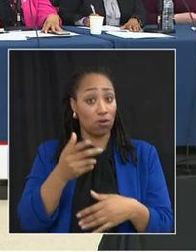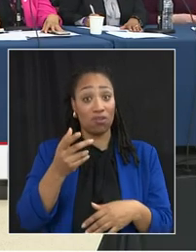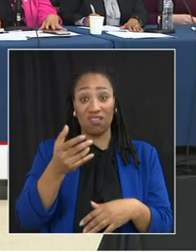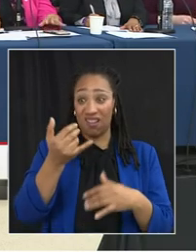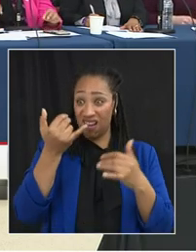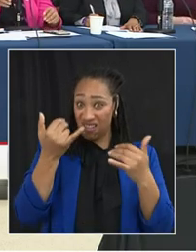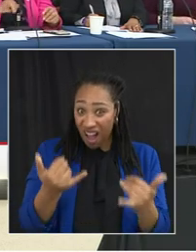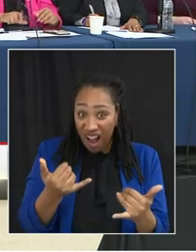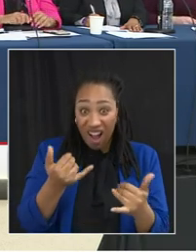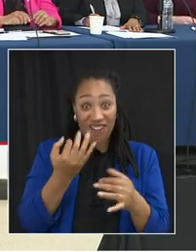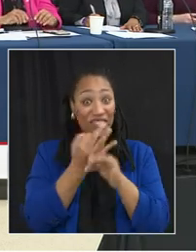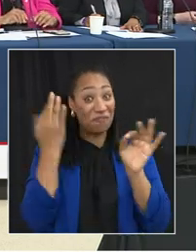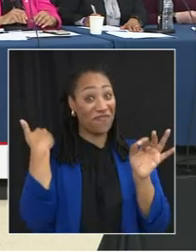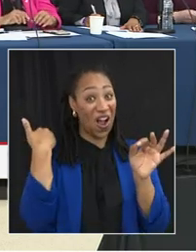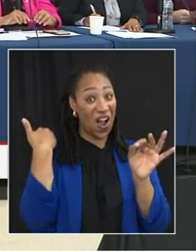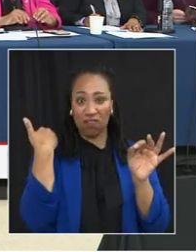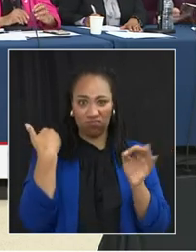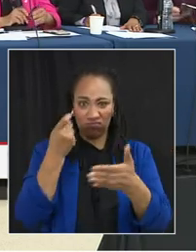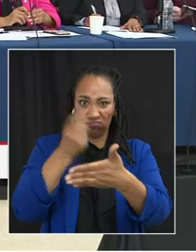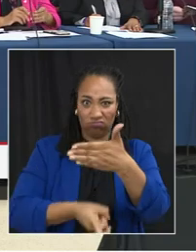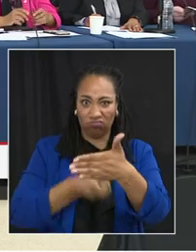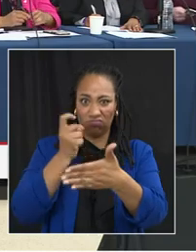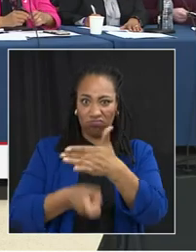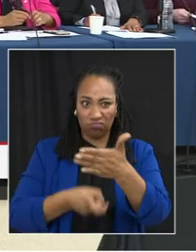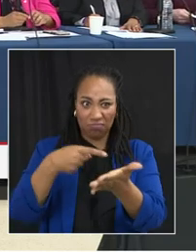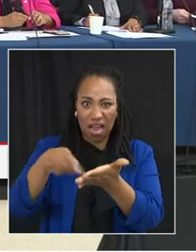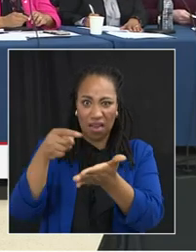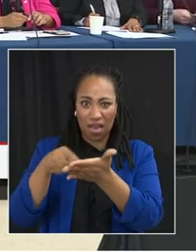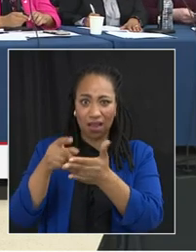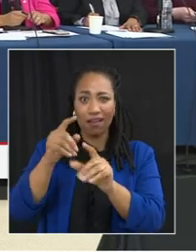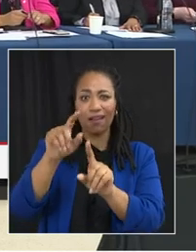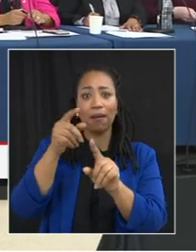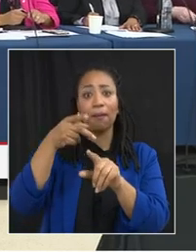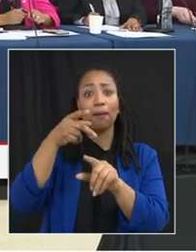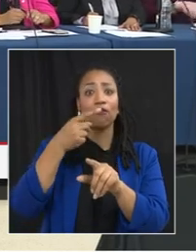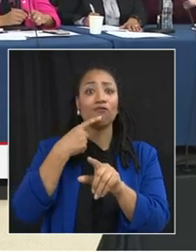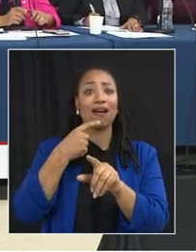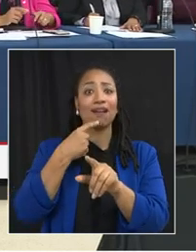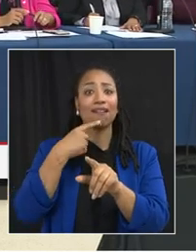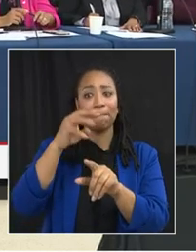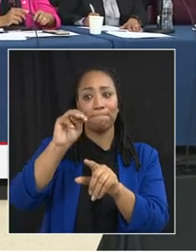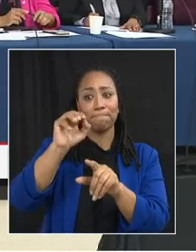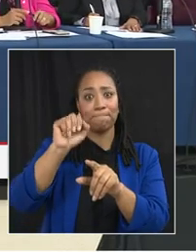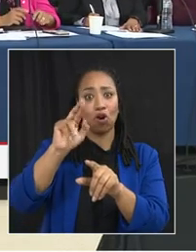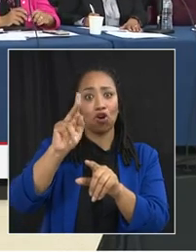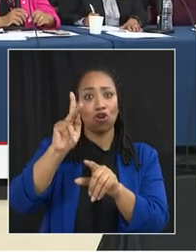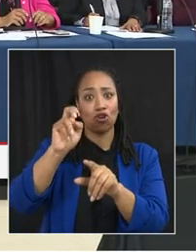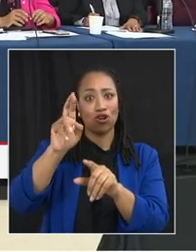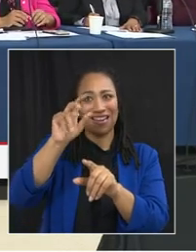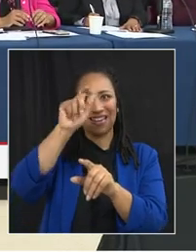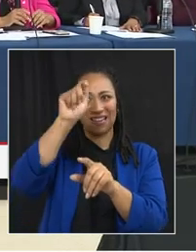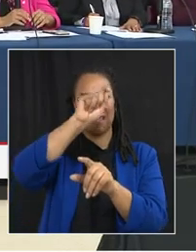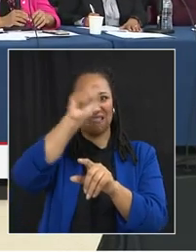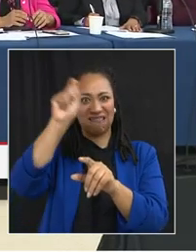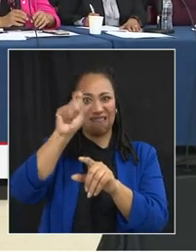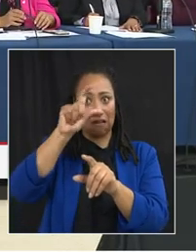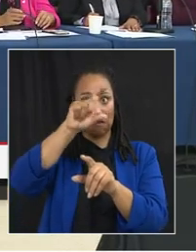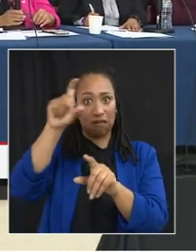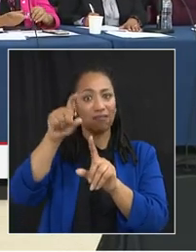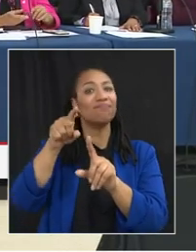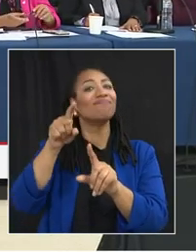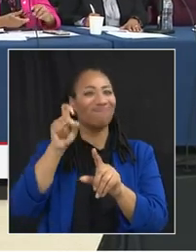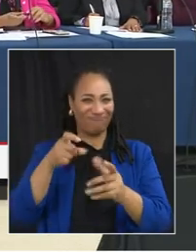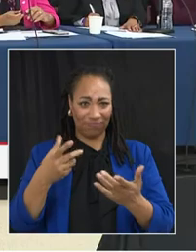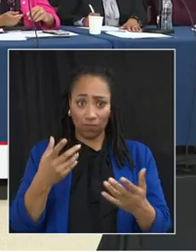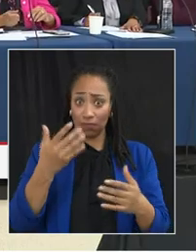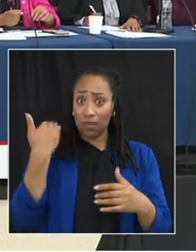Years ago, seniors would go downtown Yep. and park free. Now, we have to pay the meter. That's question number one.